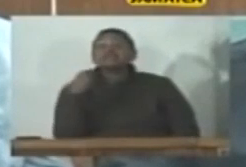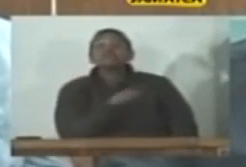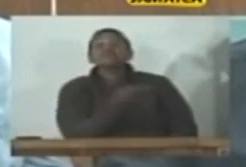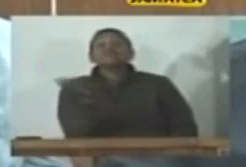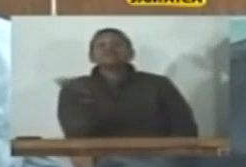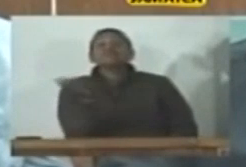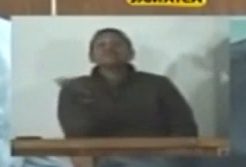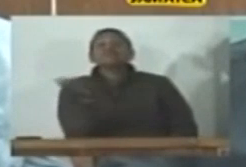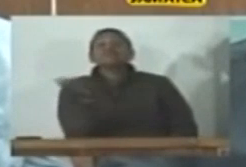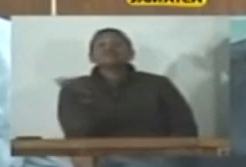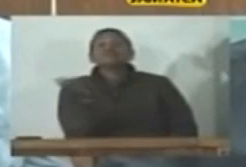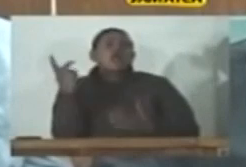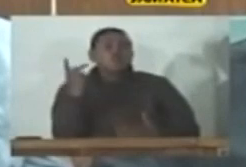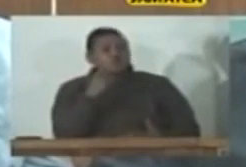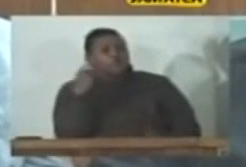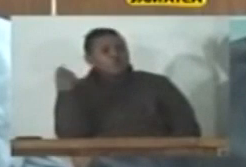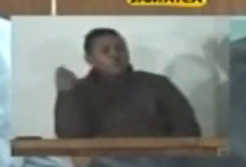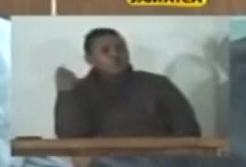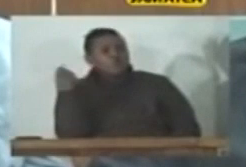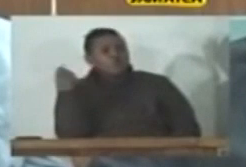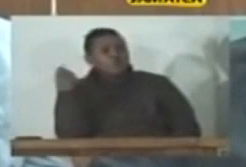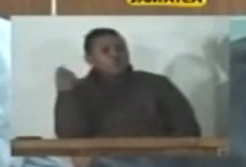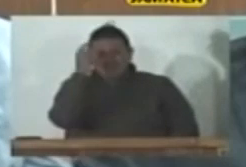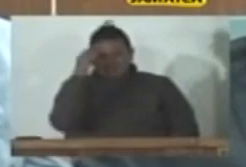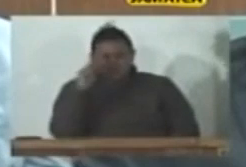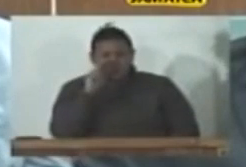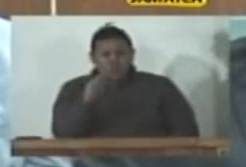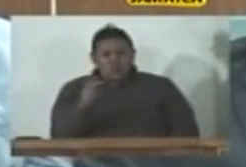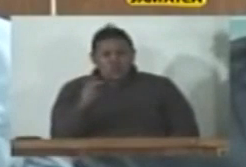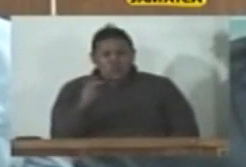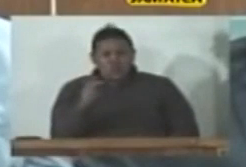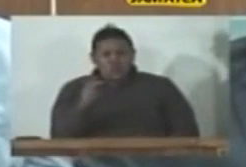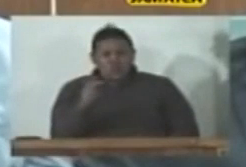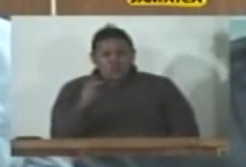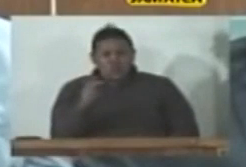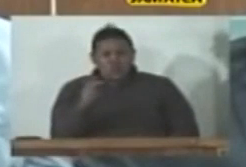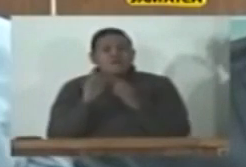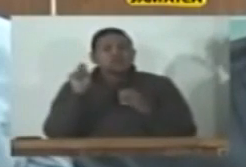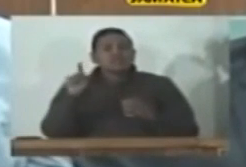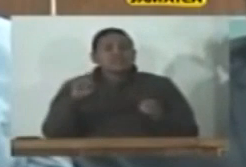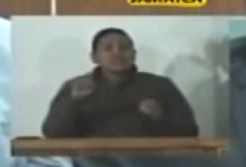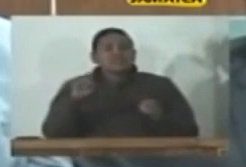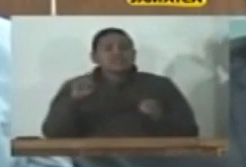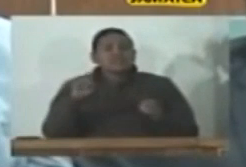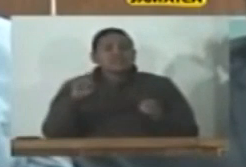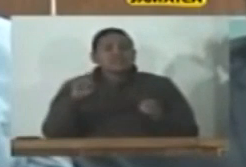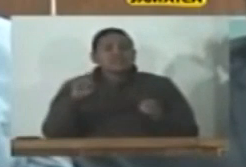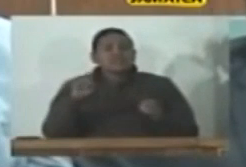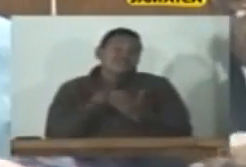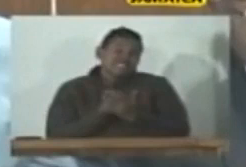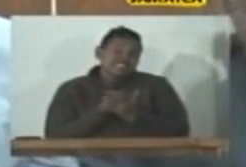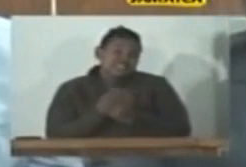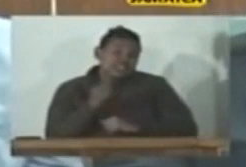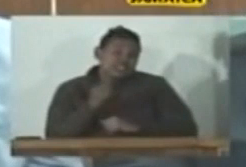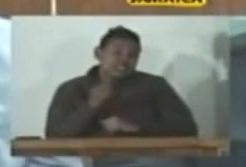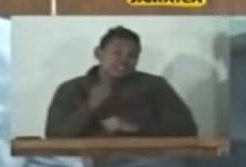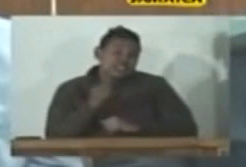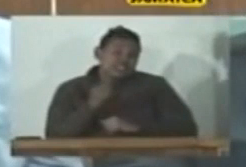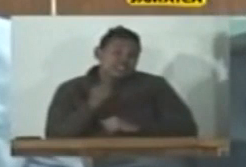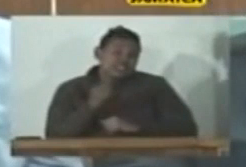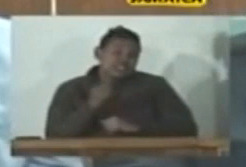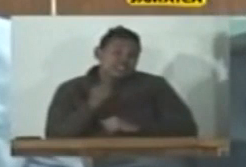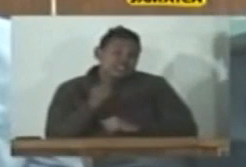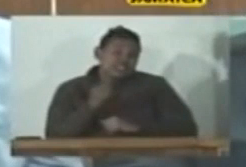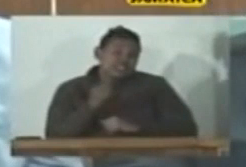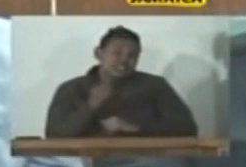in the coming fiscal year, 2019-20. You are projecting an increase of 47 billion in taxes,